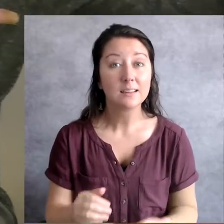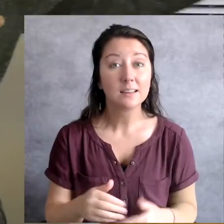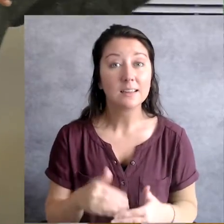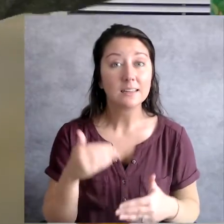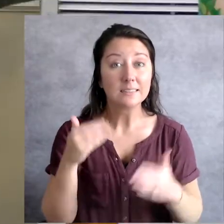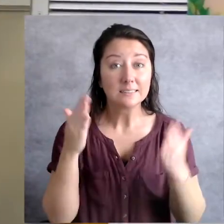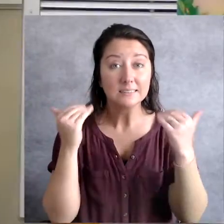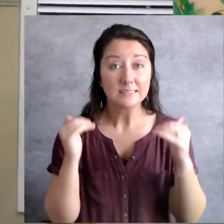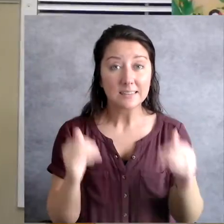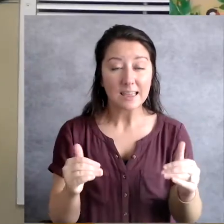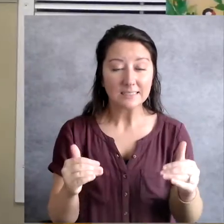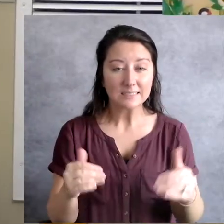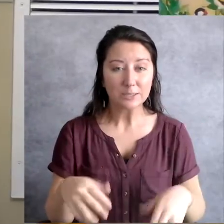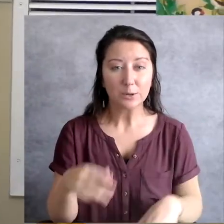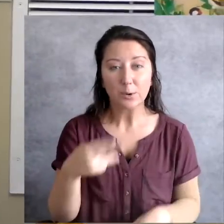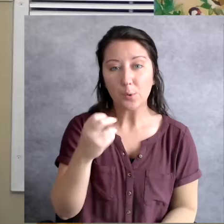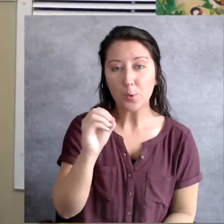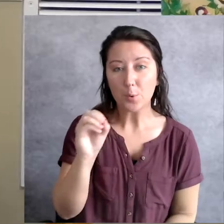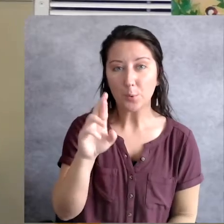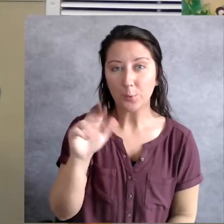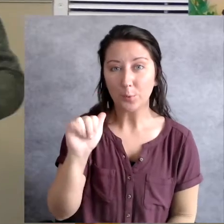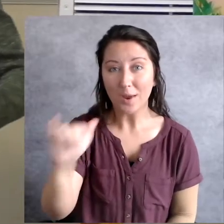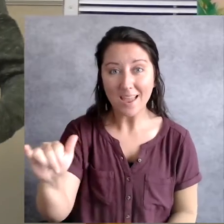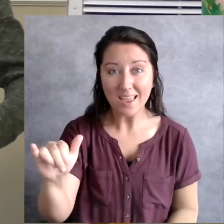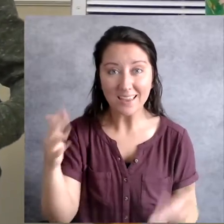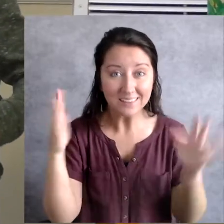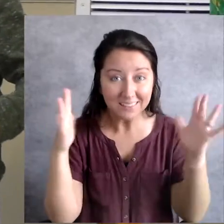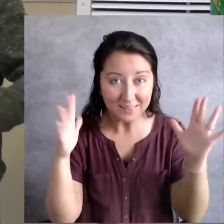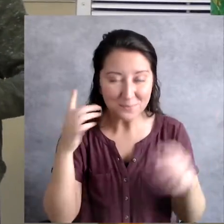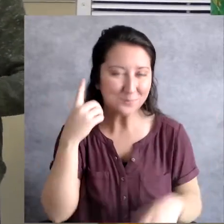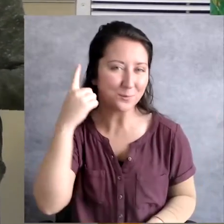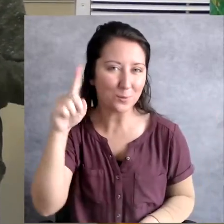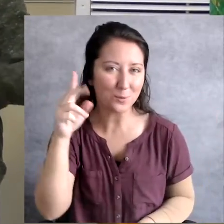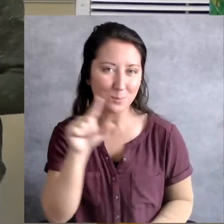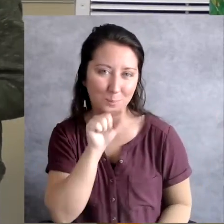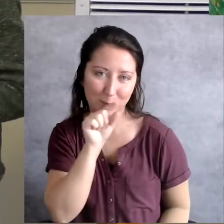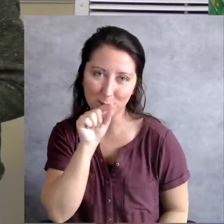Our next one is Hooray for Birds.